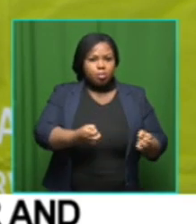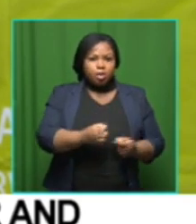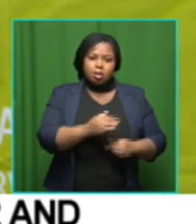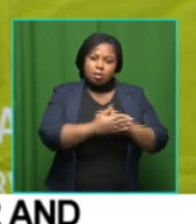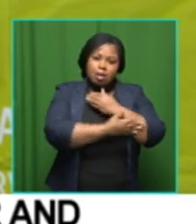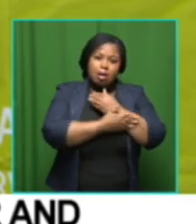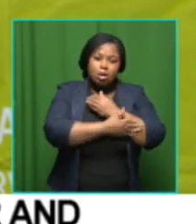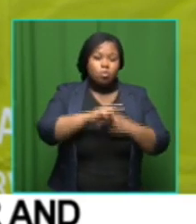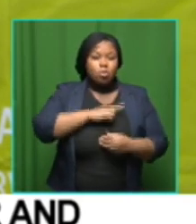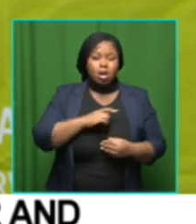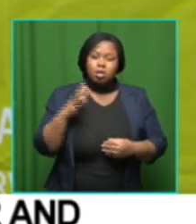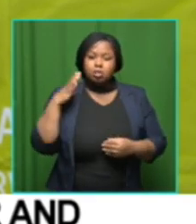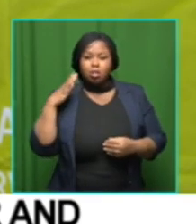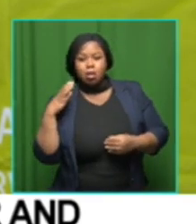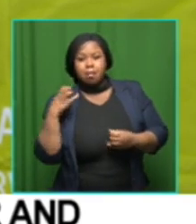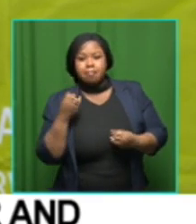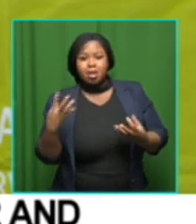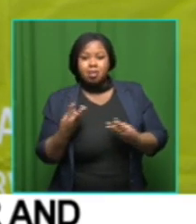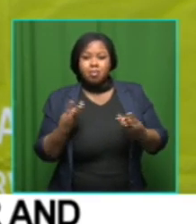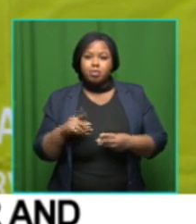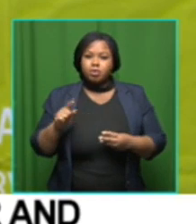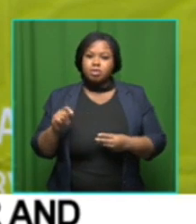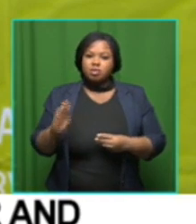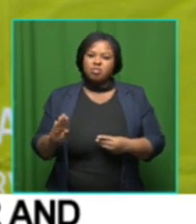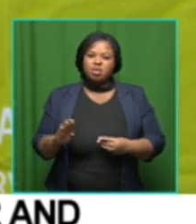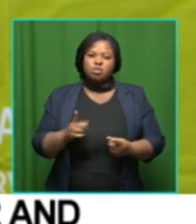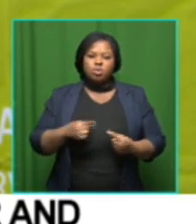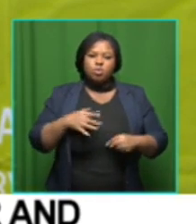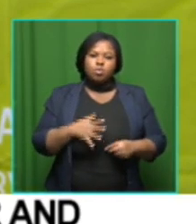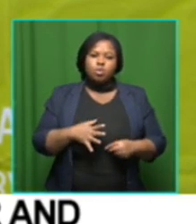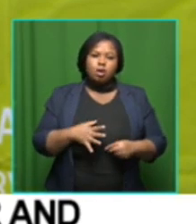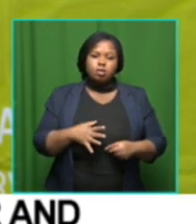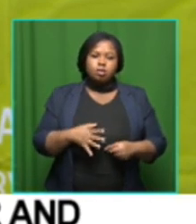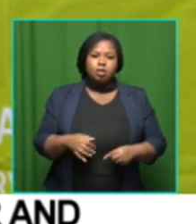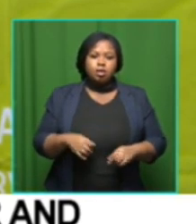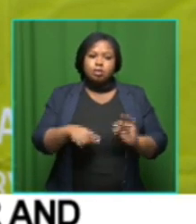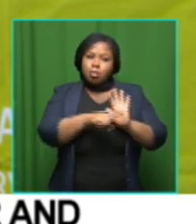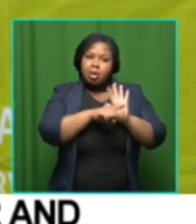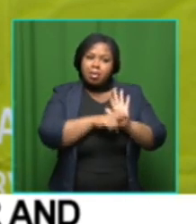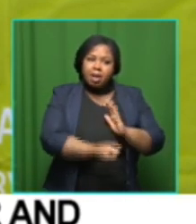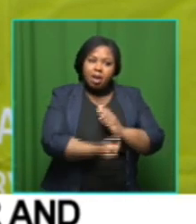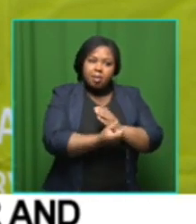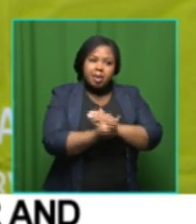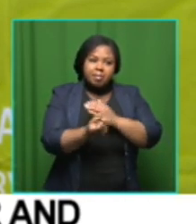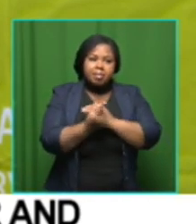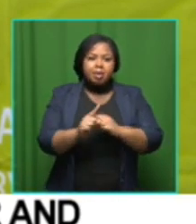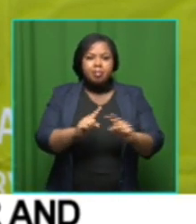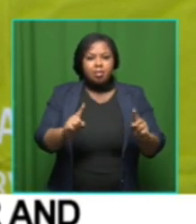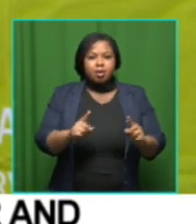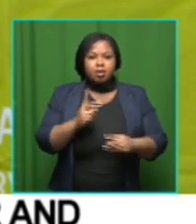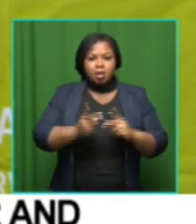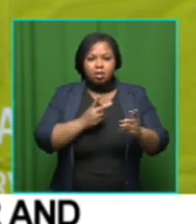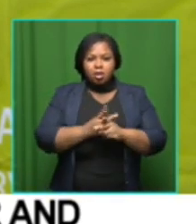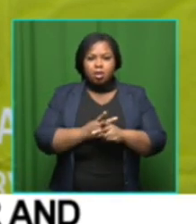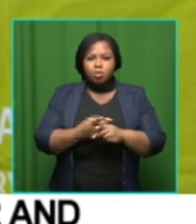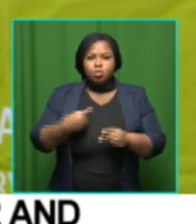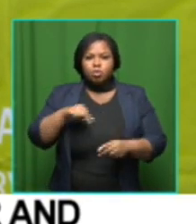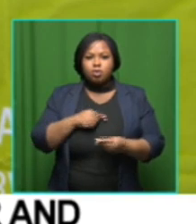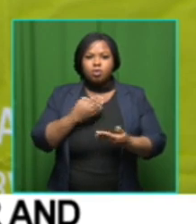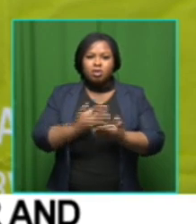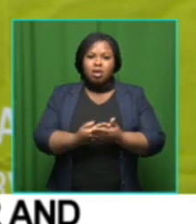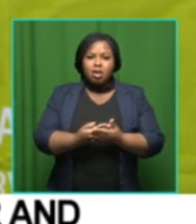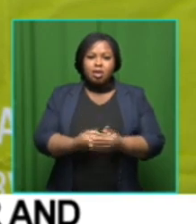highest burden on TB. So we want to turn all of these disadvantages to an advantage of actually having the combination of